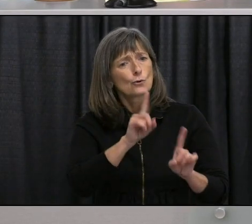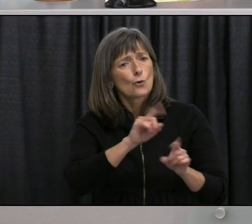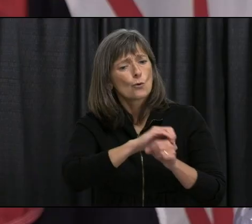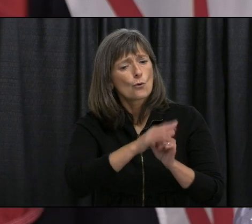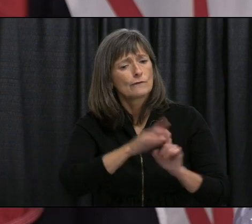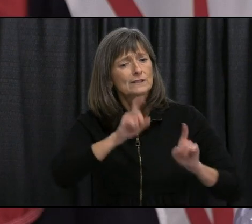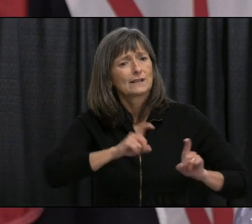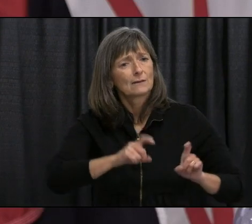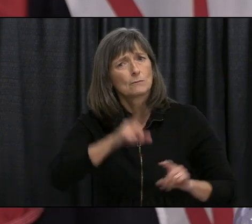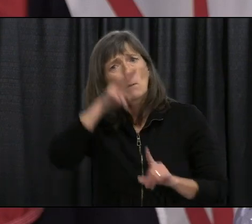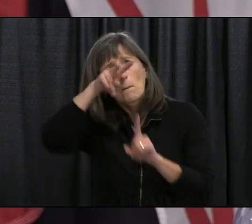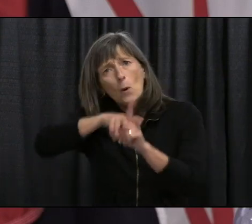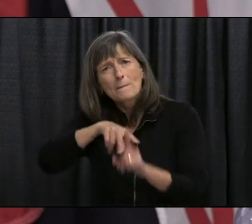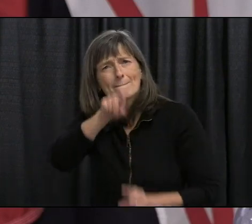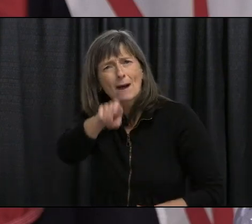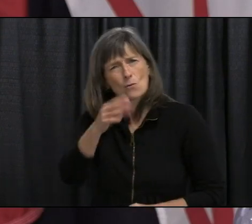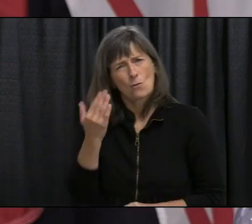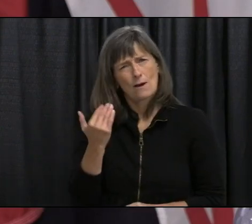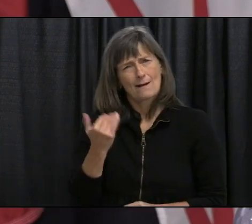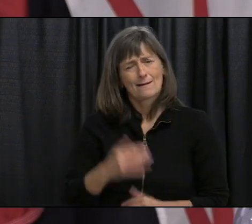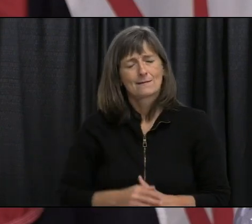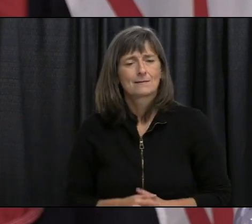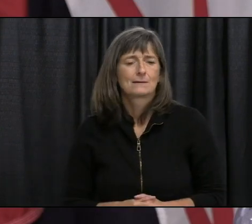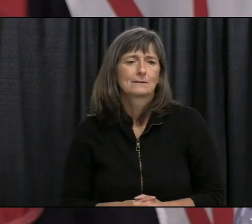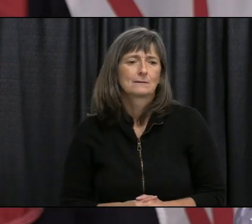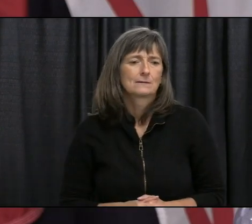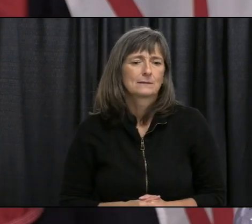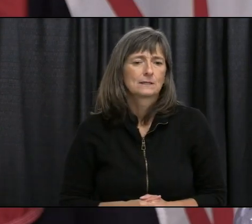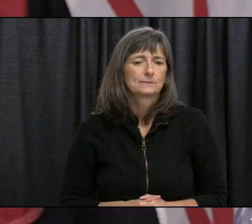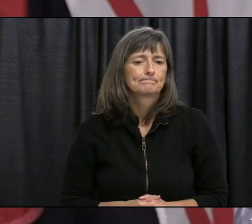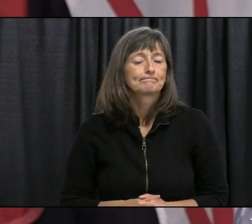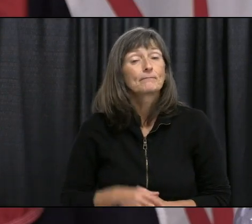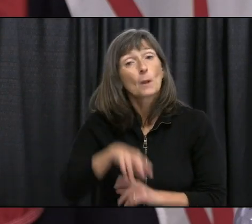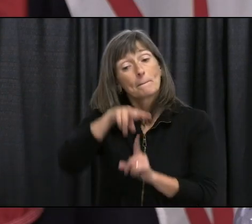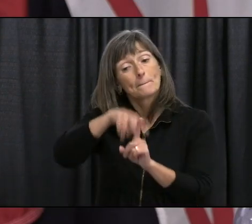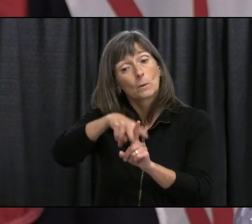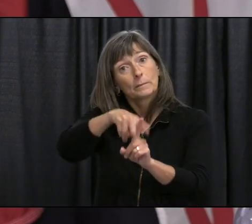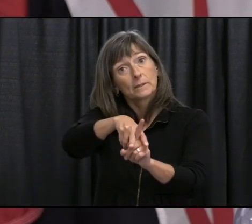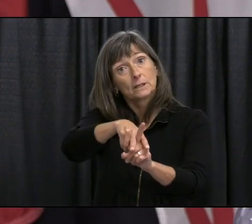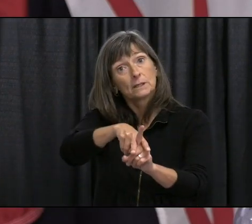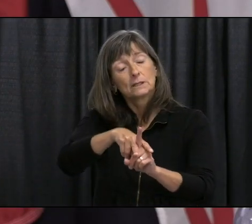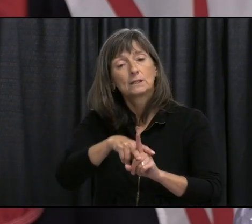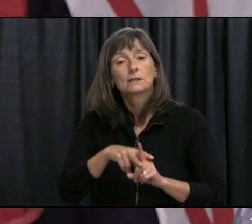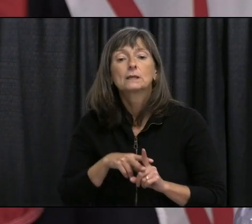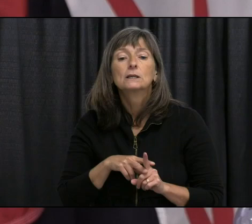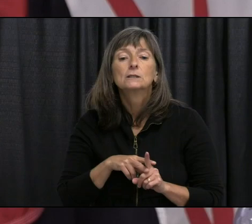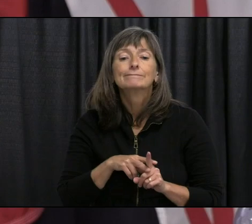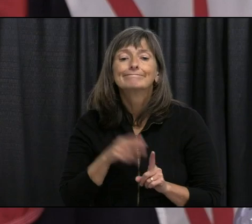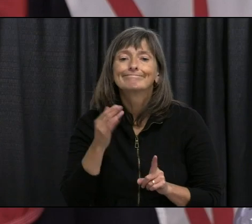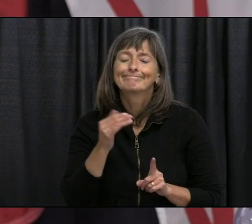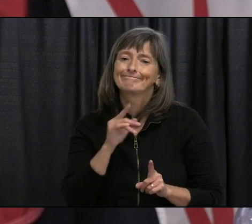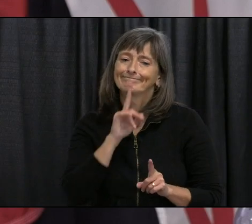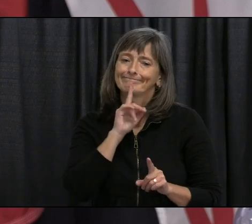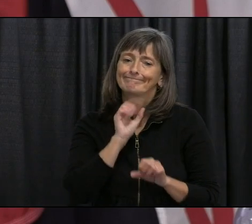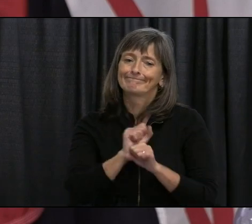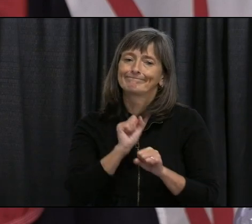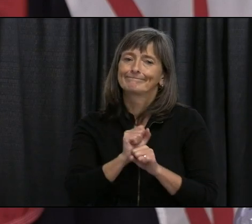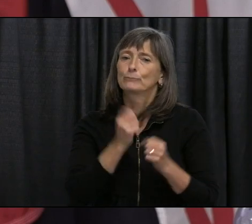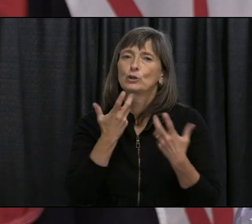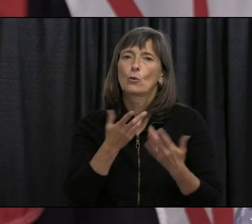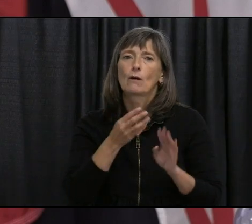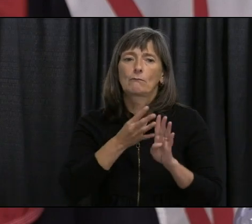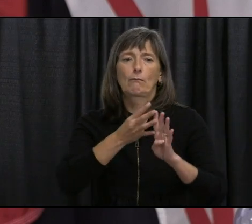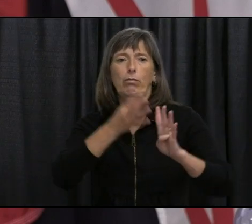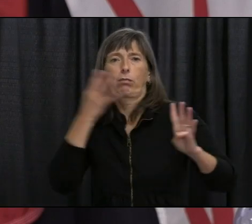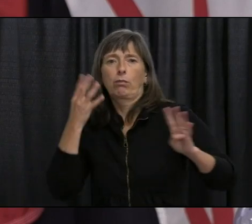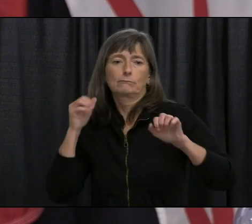tested? The appointment system is designed to make sure that we don't have large clusters